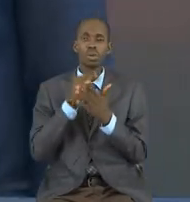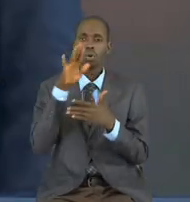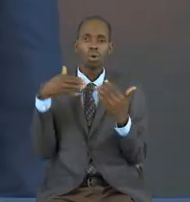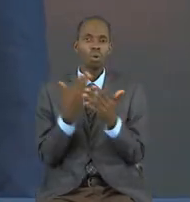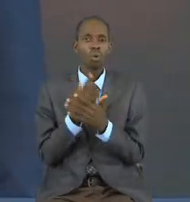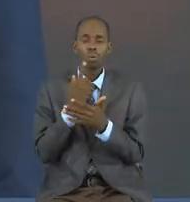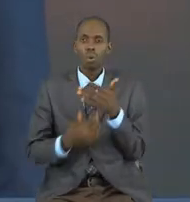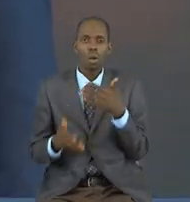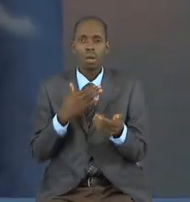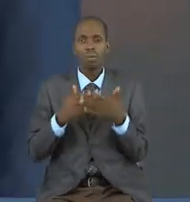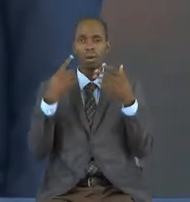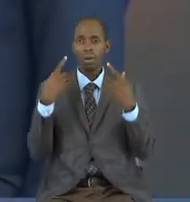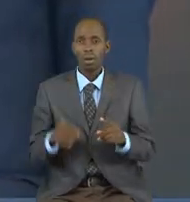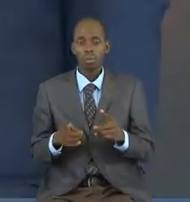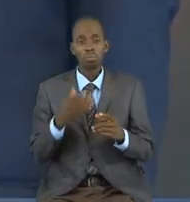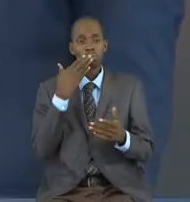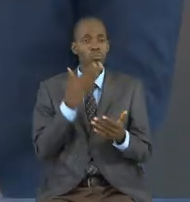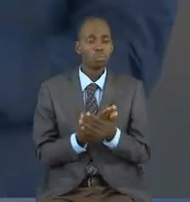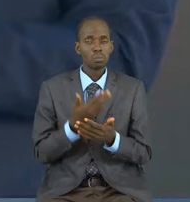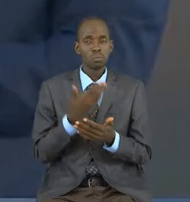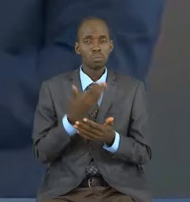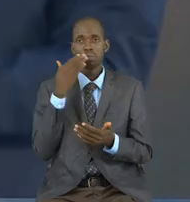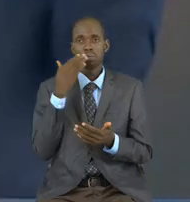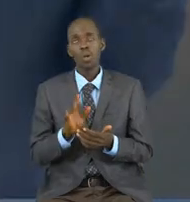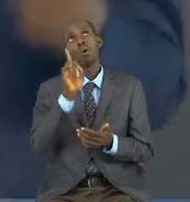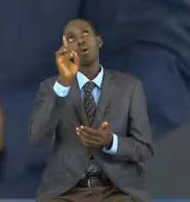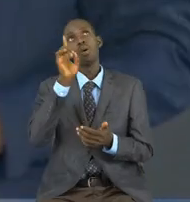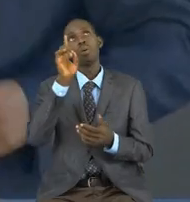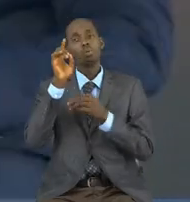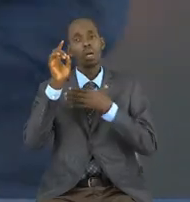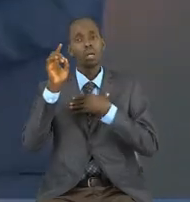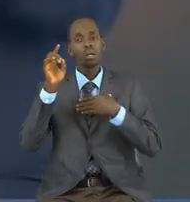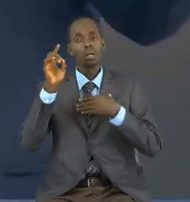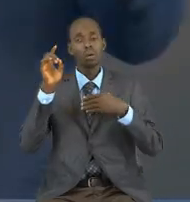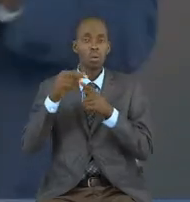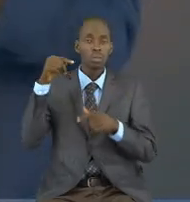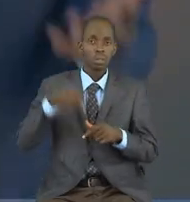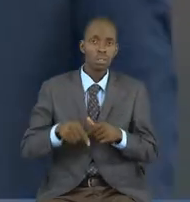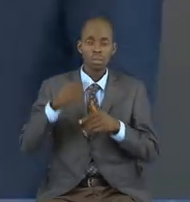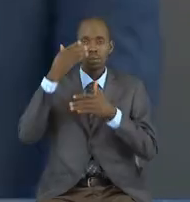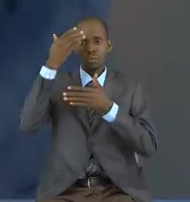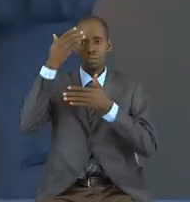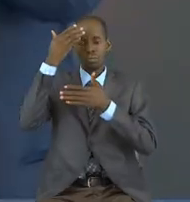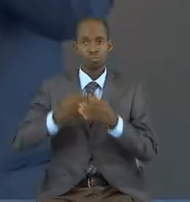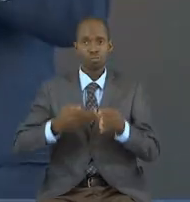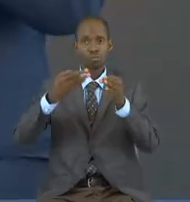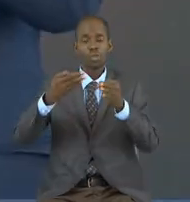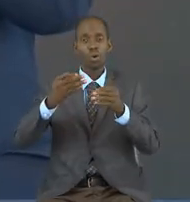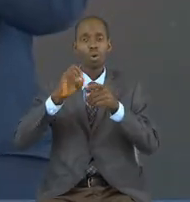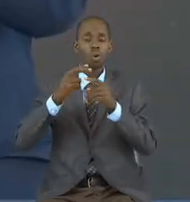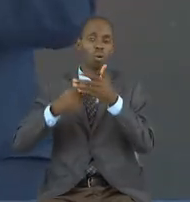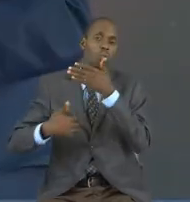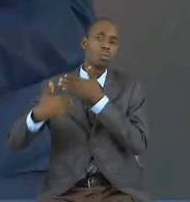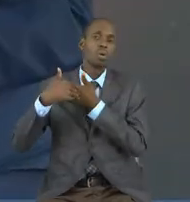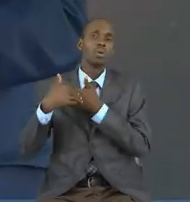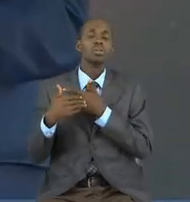happened, good or bad, up or down, forward or backward, from people or demons, whereupon,